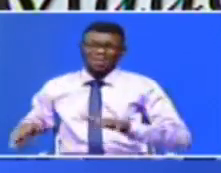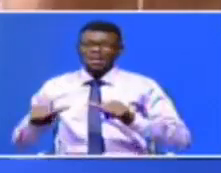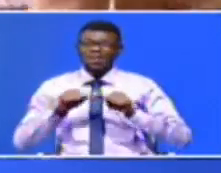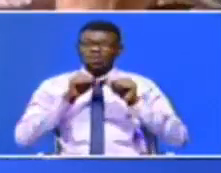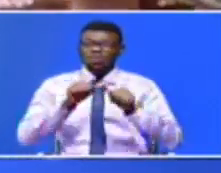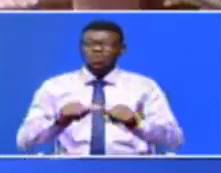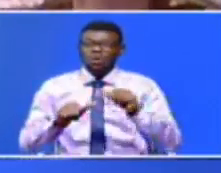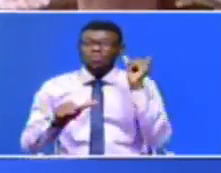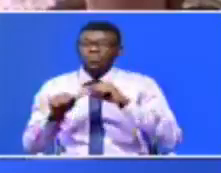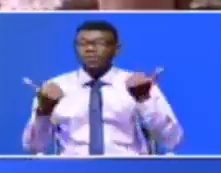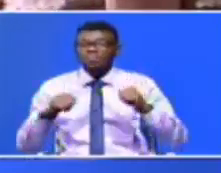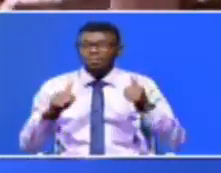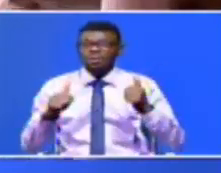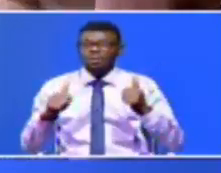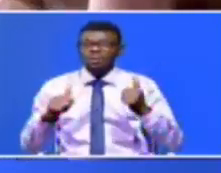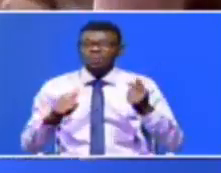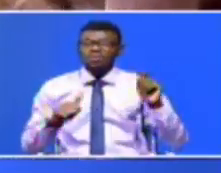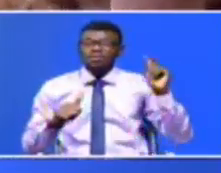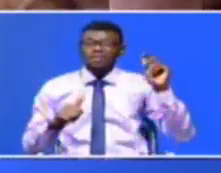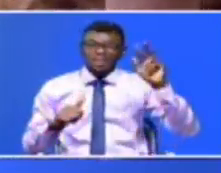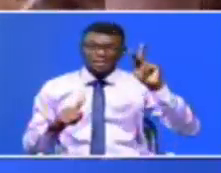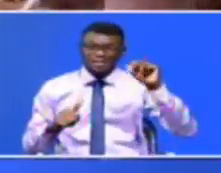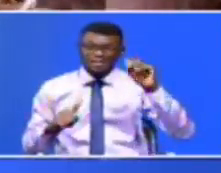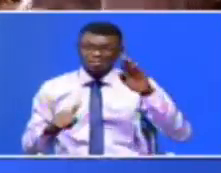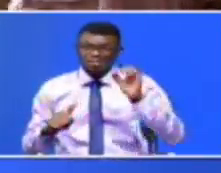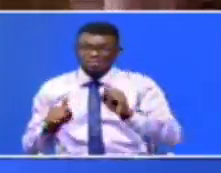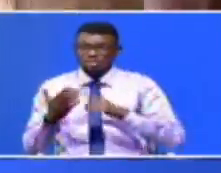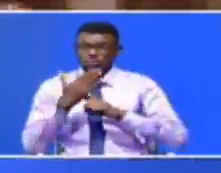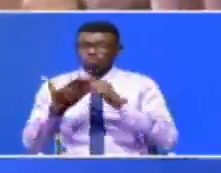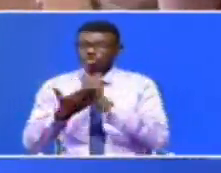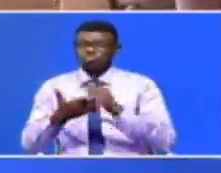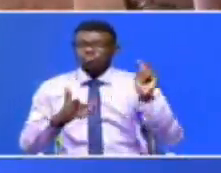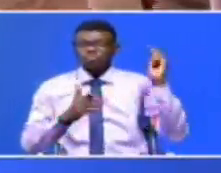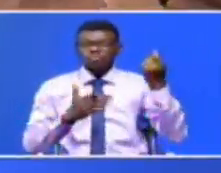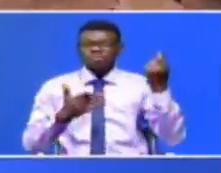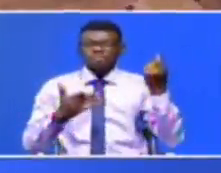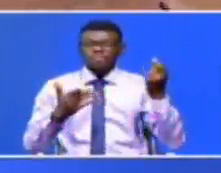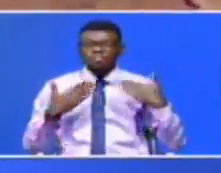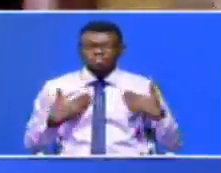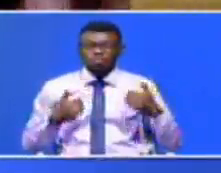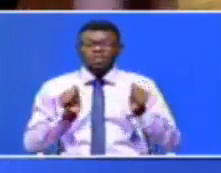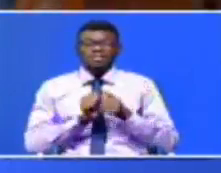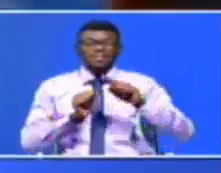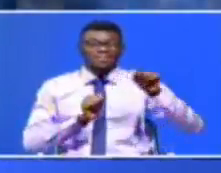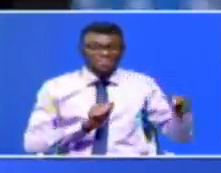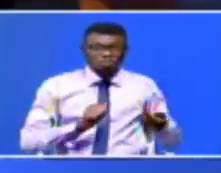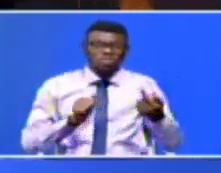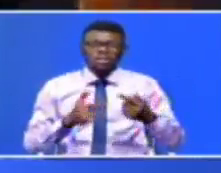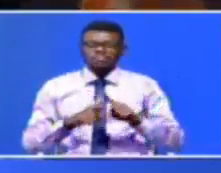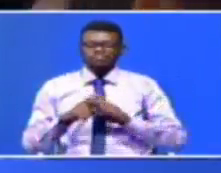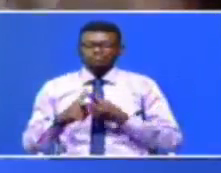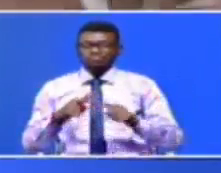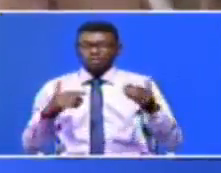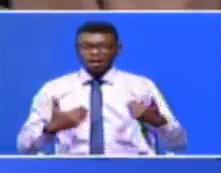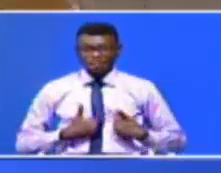over. Statistics from the Kenya Bureau of Statistics show that Kenya has a population of about 10,000 people with